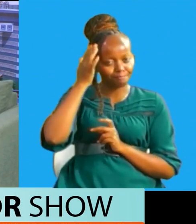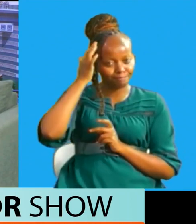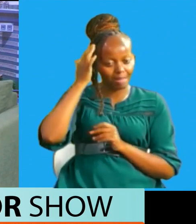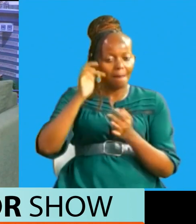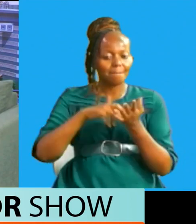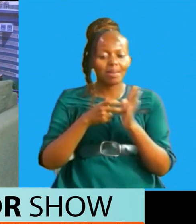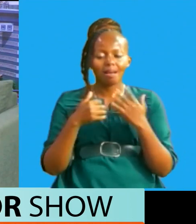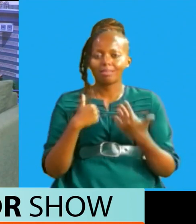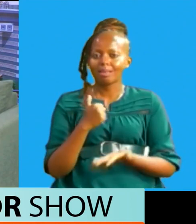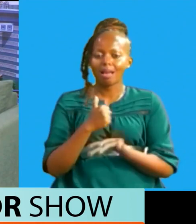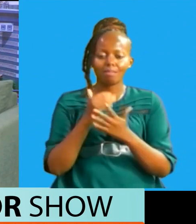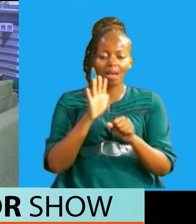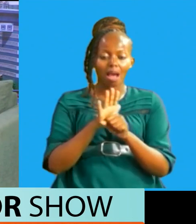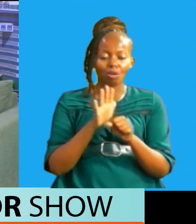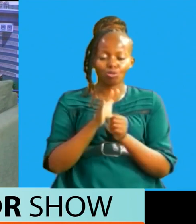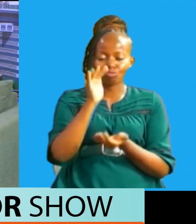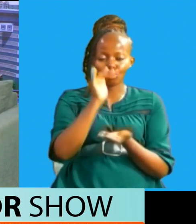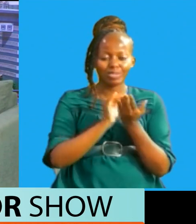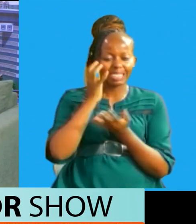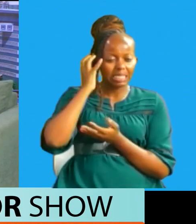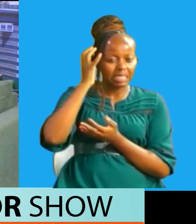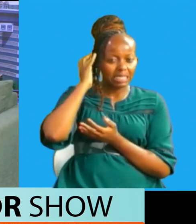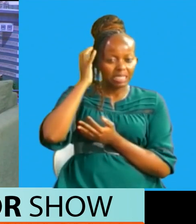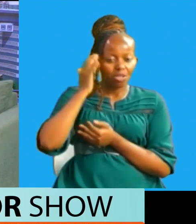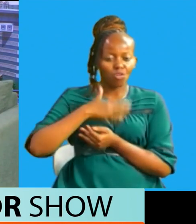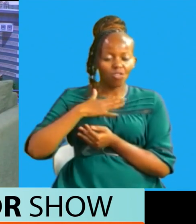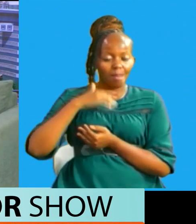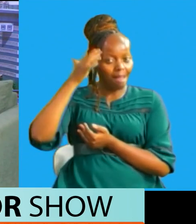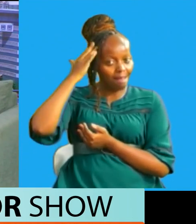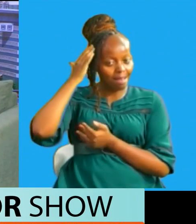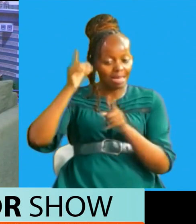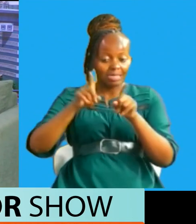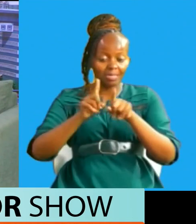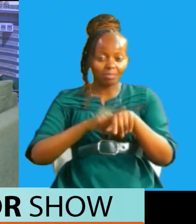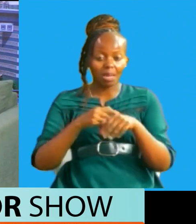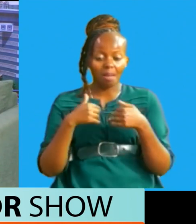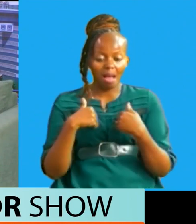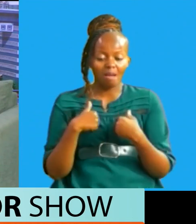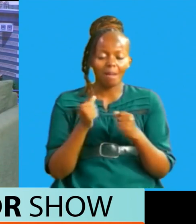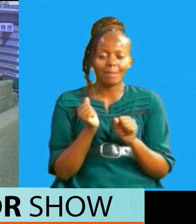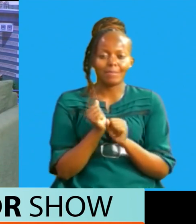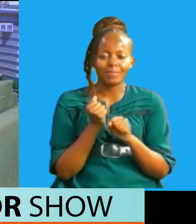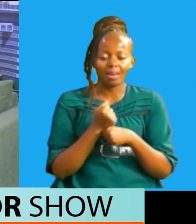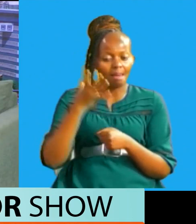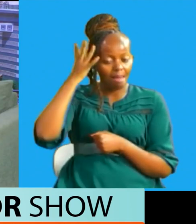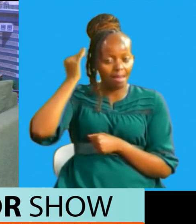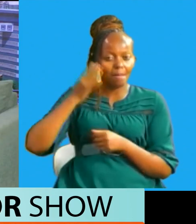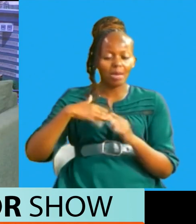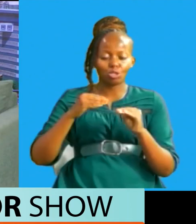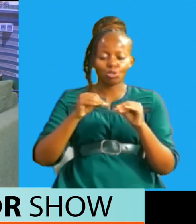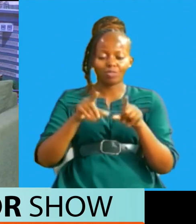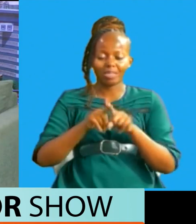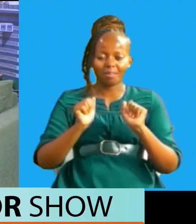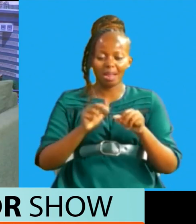really helped in reducing the itchiness of my scalp, and it has also made my hair more soft and more